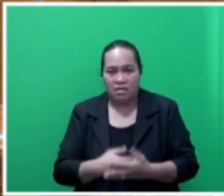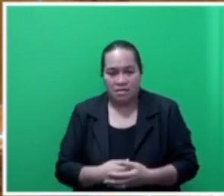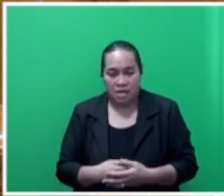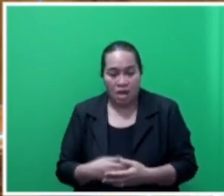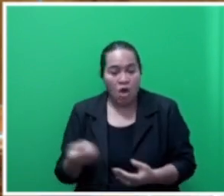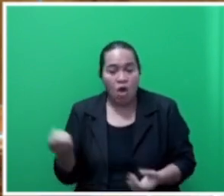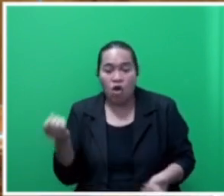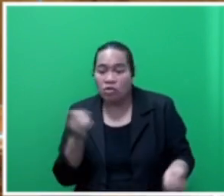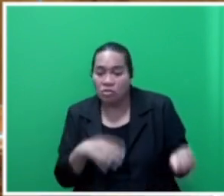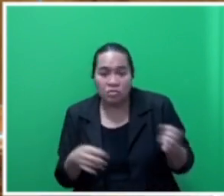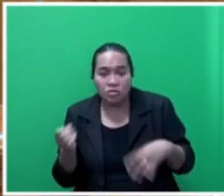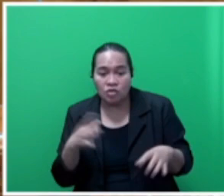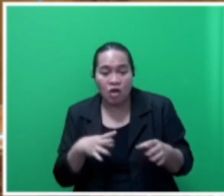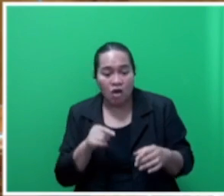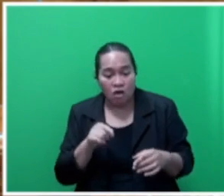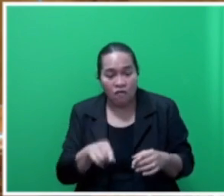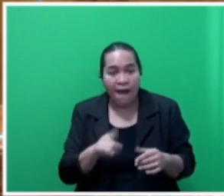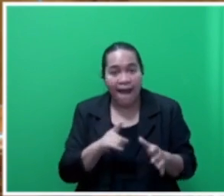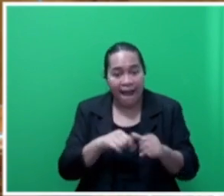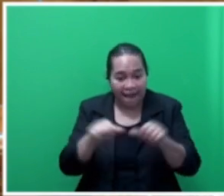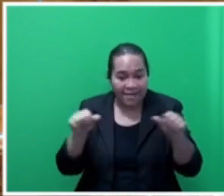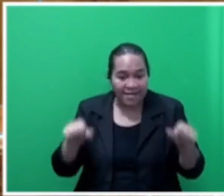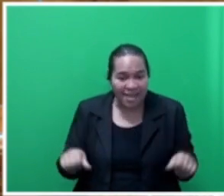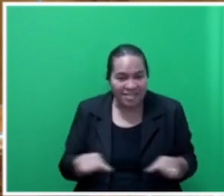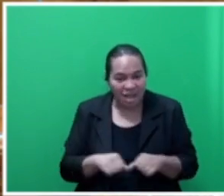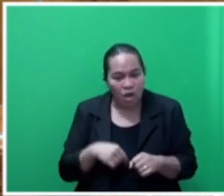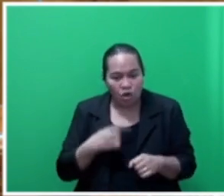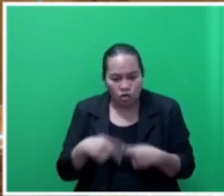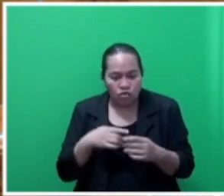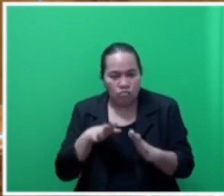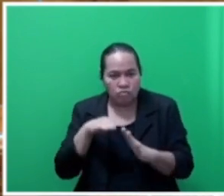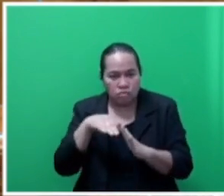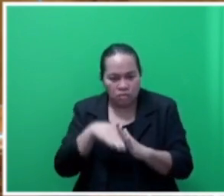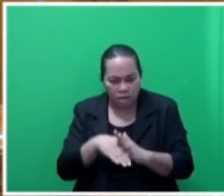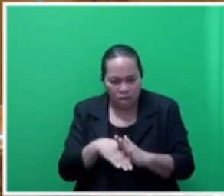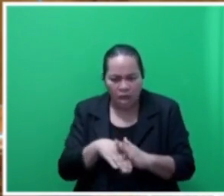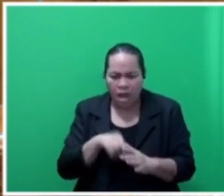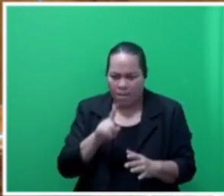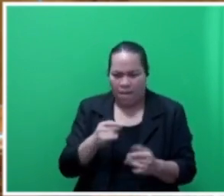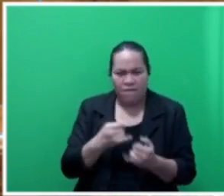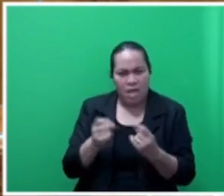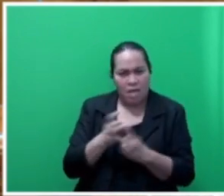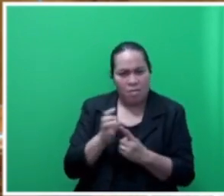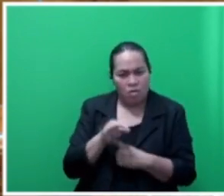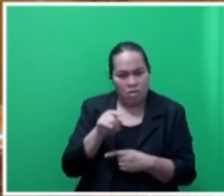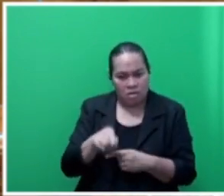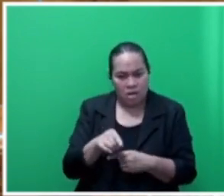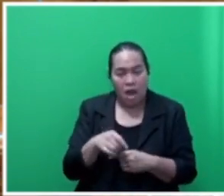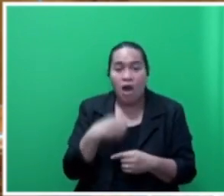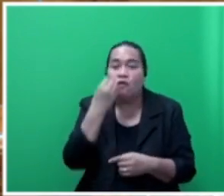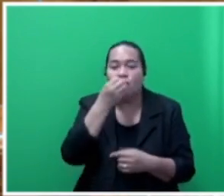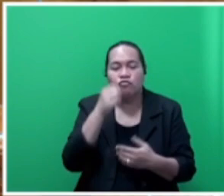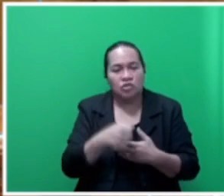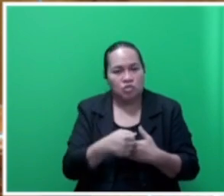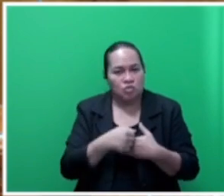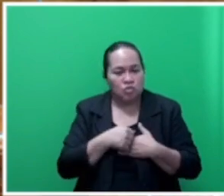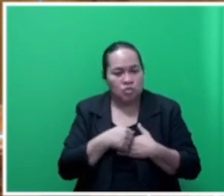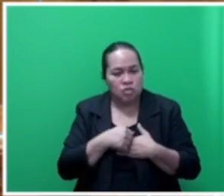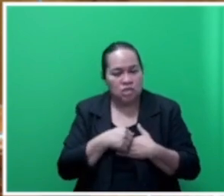contribution of our agriculture sector continued to decline, despite the fact that it is very important for our food security